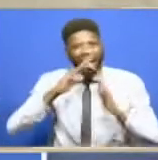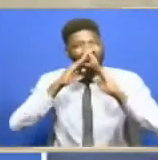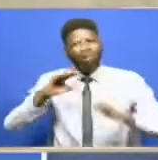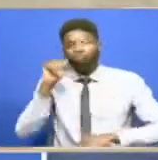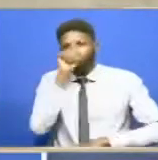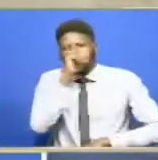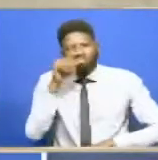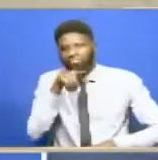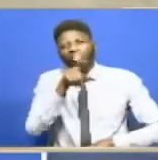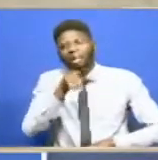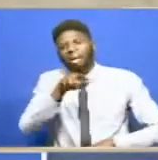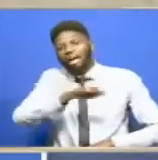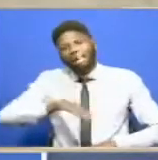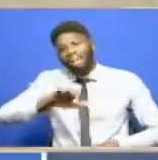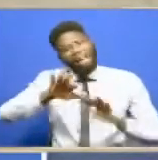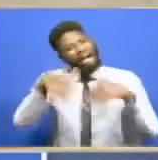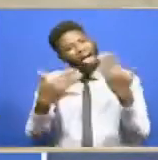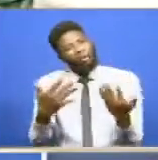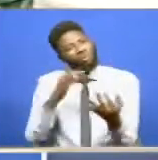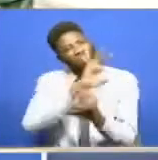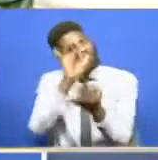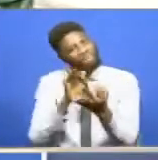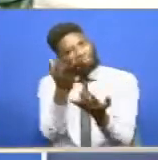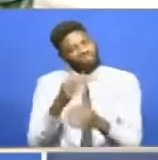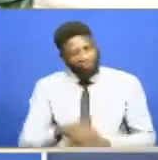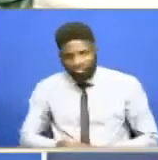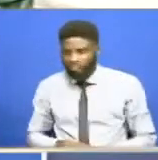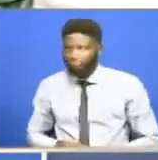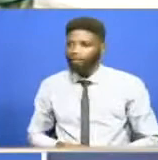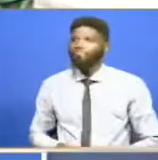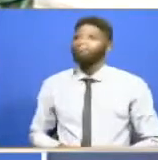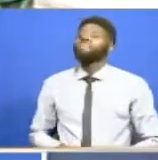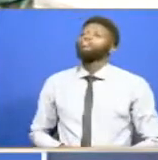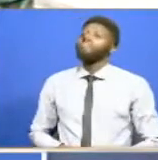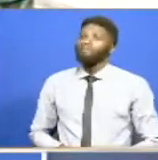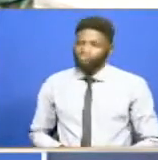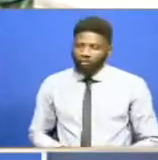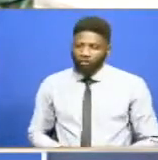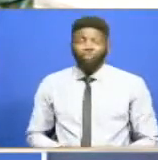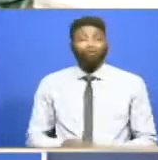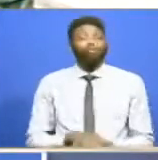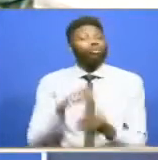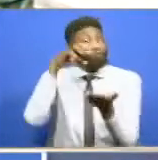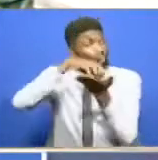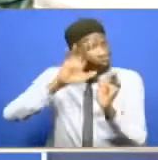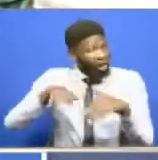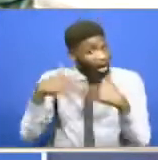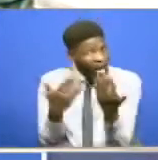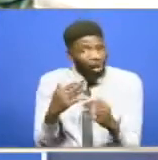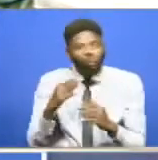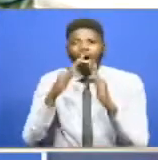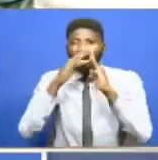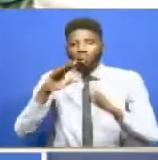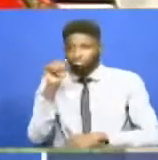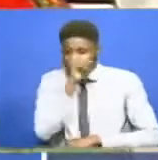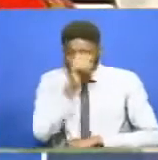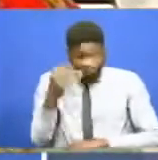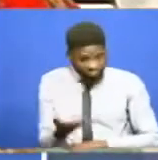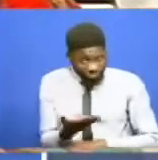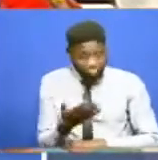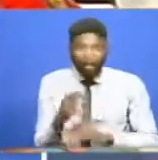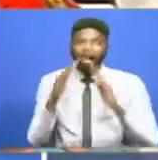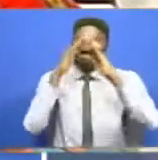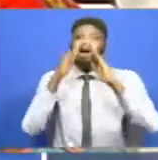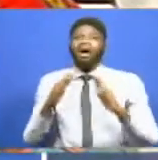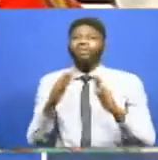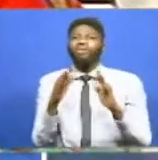setting like? What the setup is like in the informal settlements, first we have the houses, which are 12